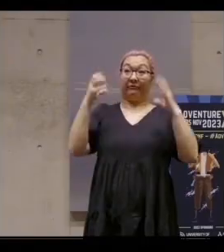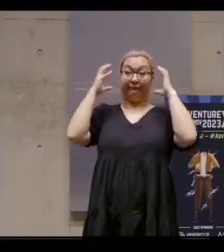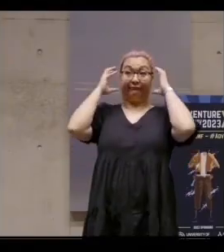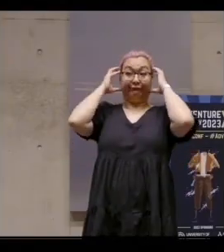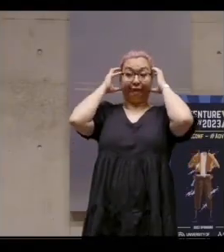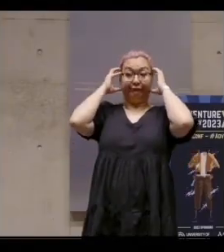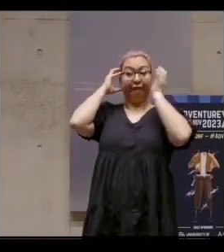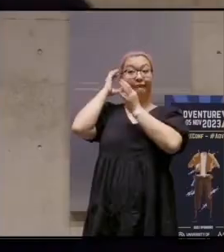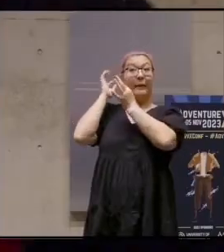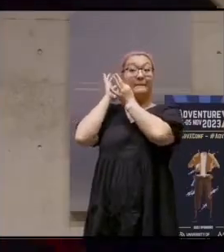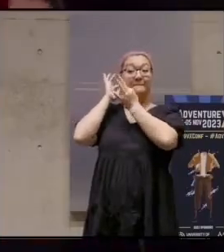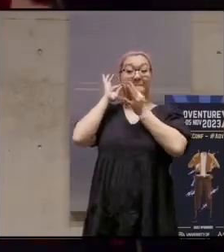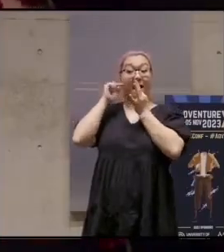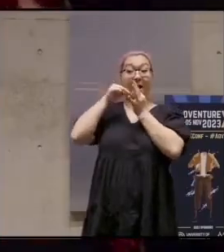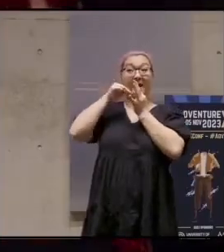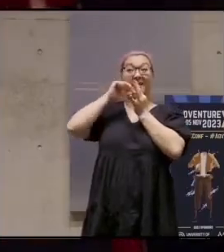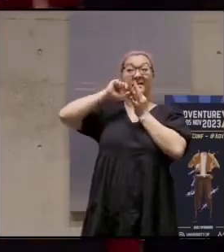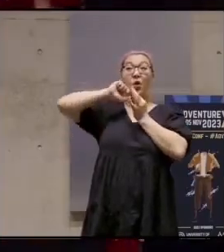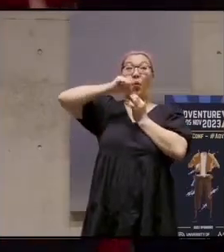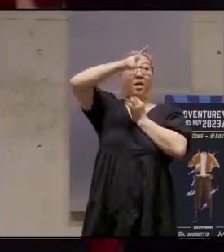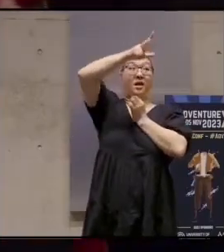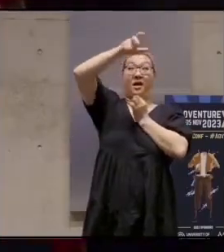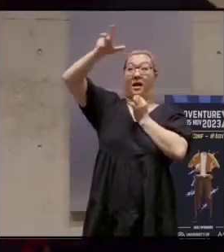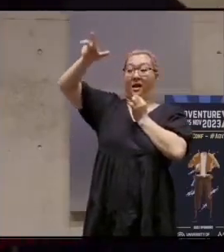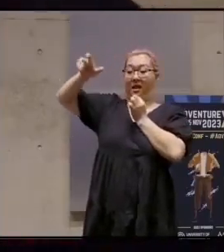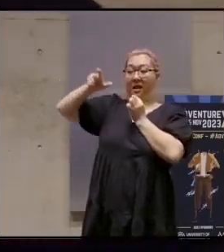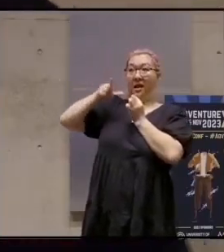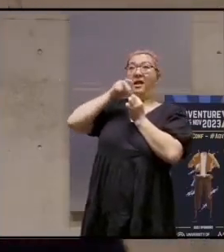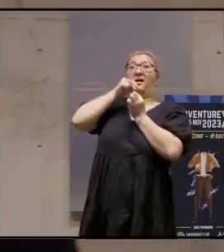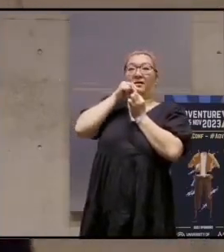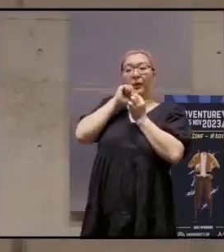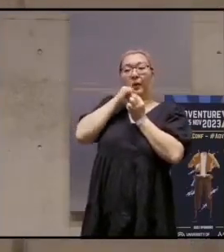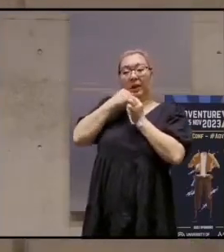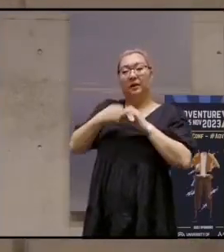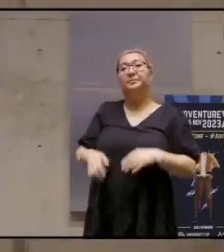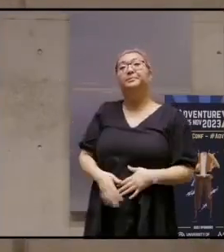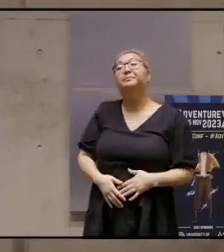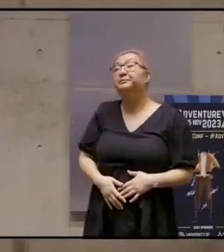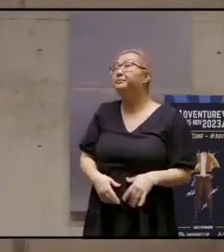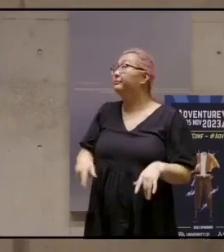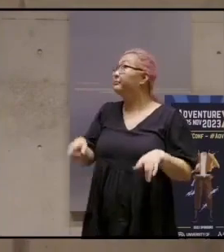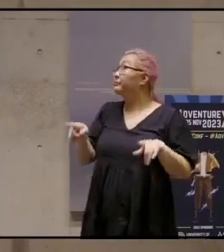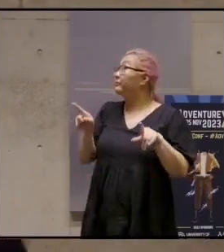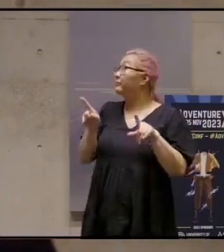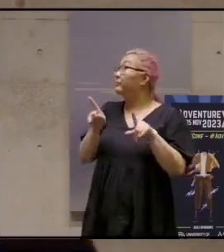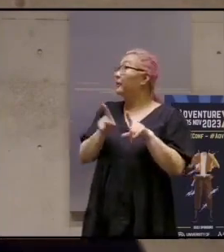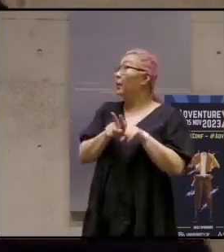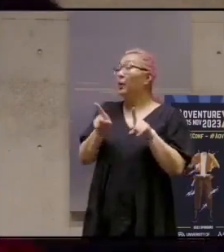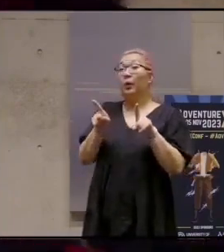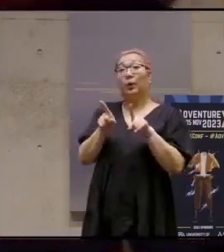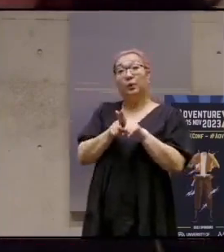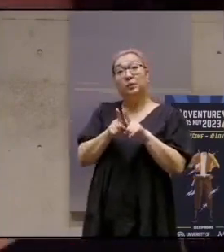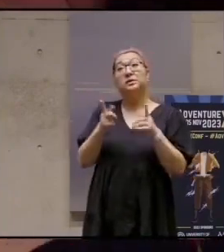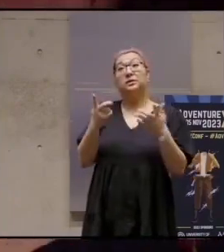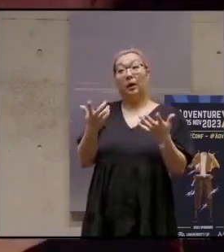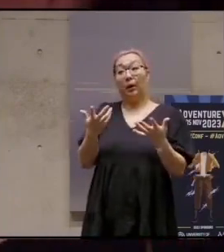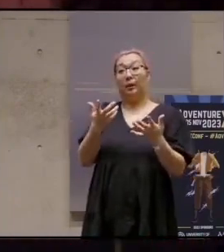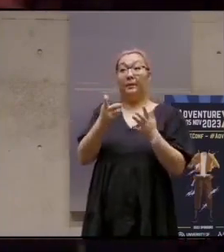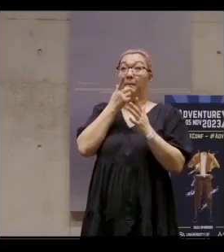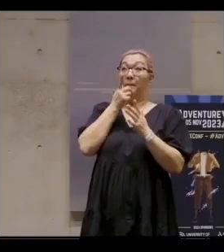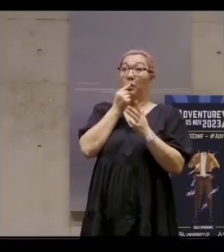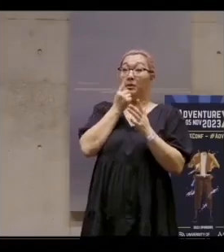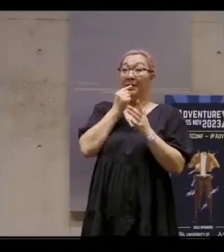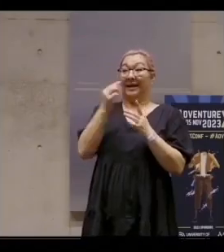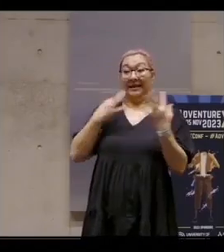of the noise around you. So the actor may not be able to see you due to a monitor setup. Maybe they're recording from a home studio,